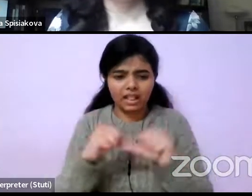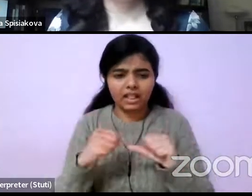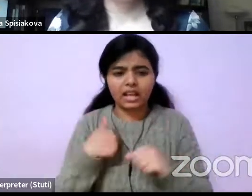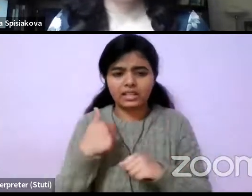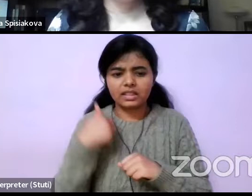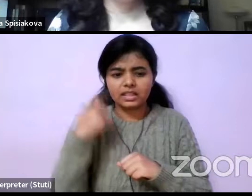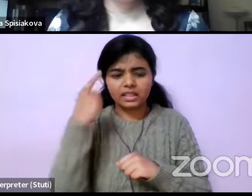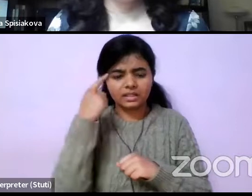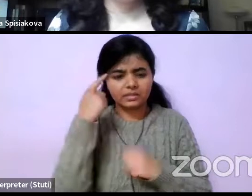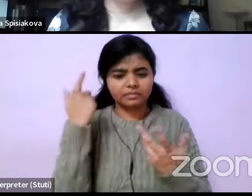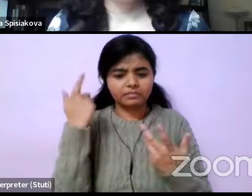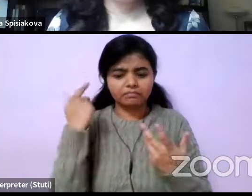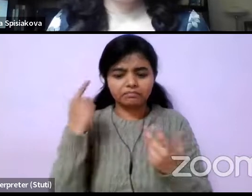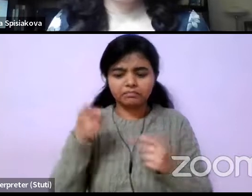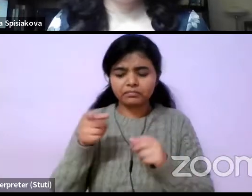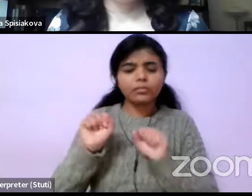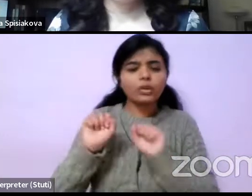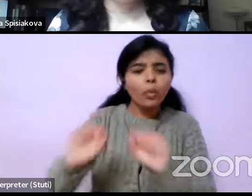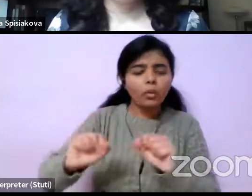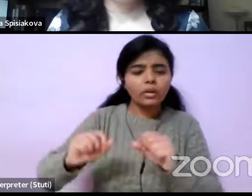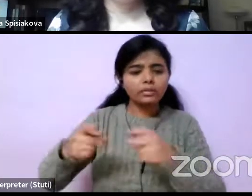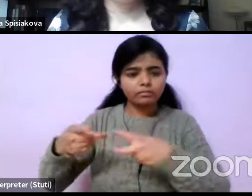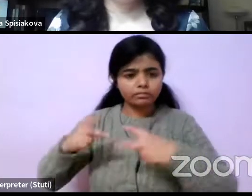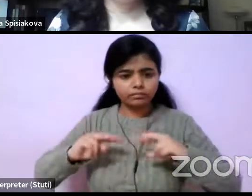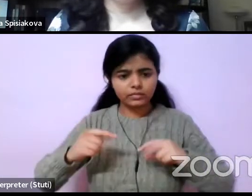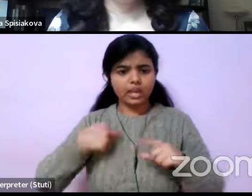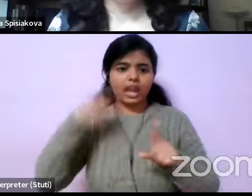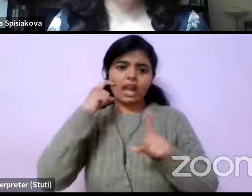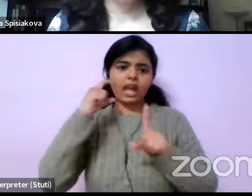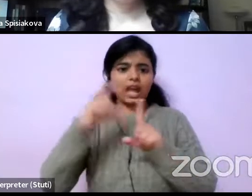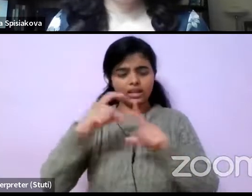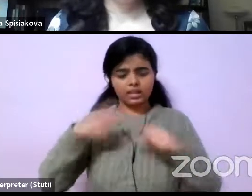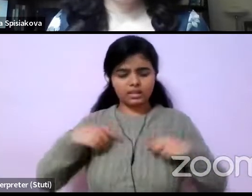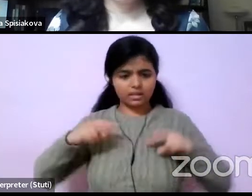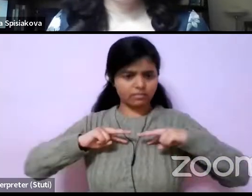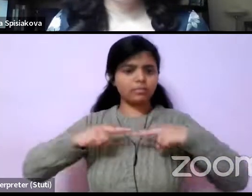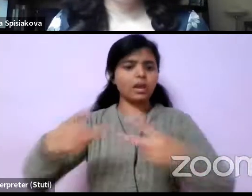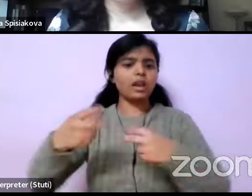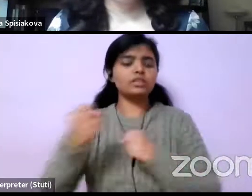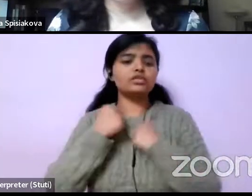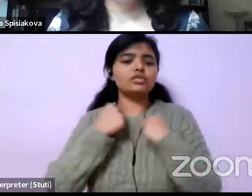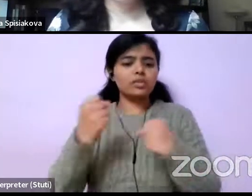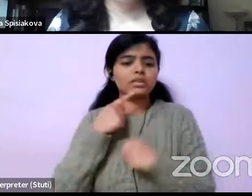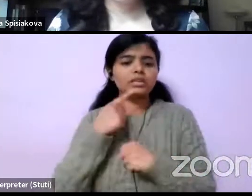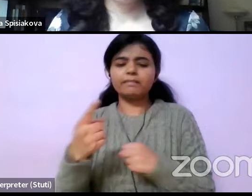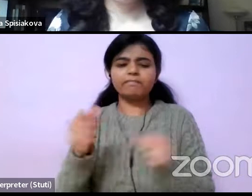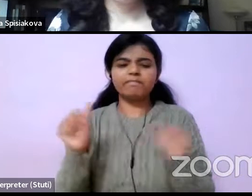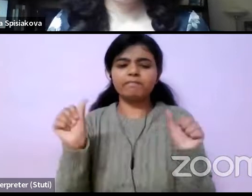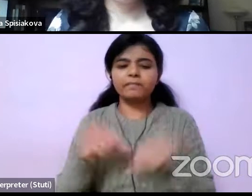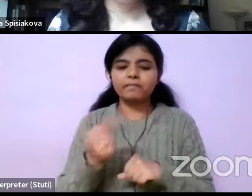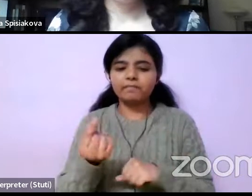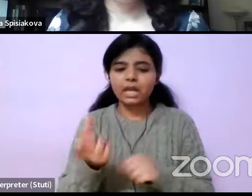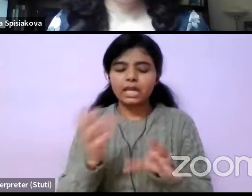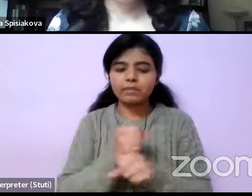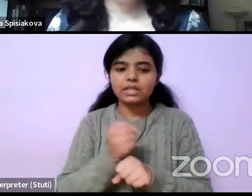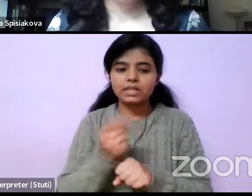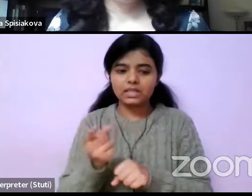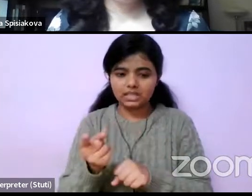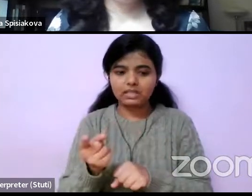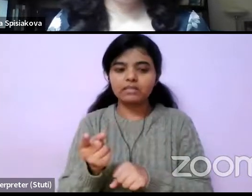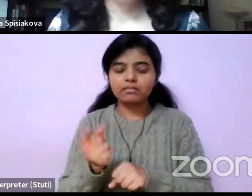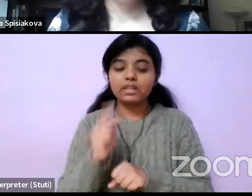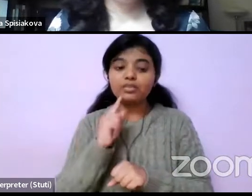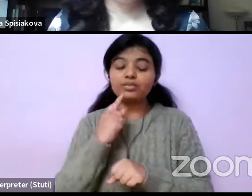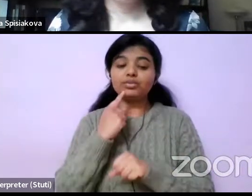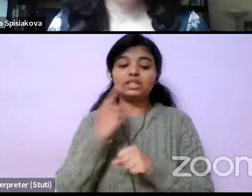where they can assert their disability identity rather than impairment specific. I think that's a serious, really,